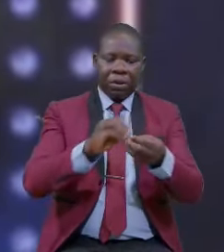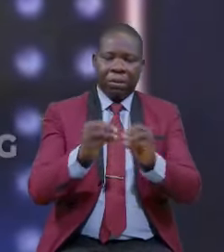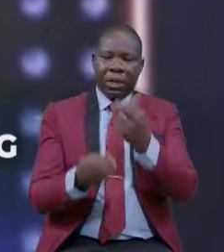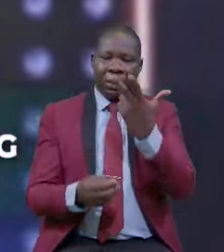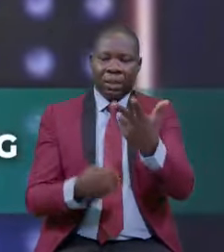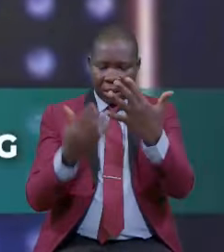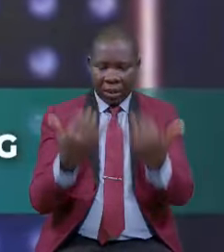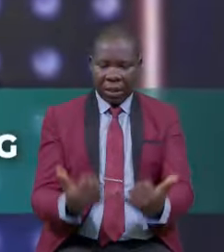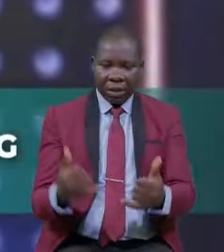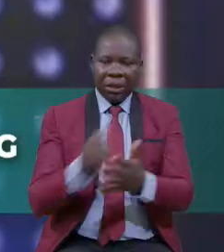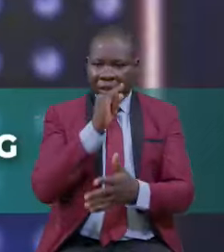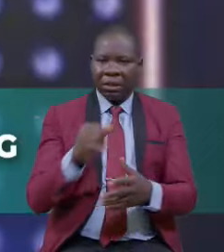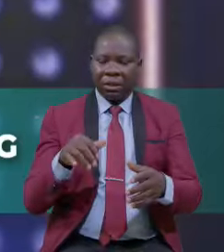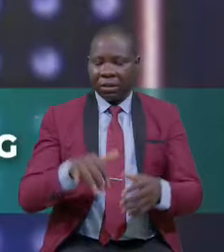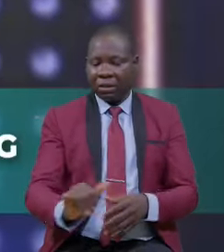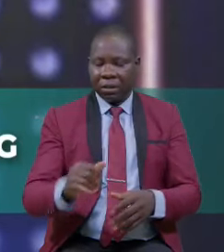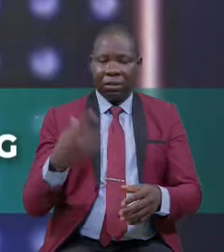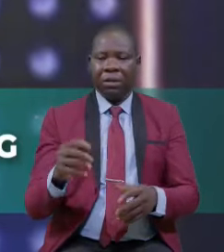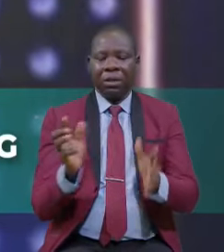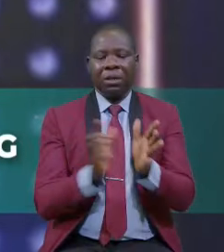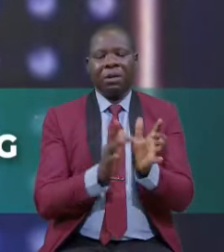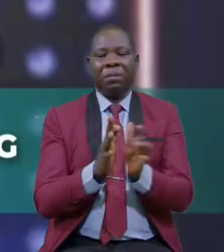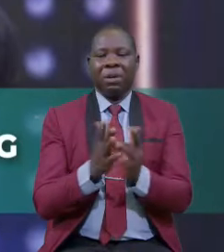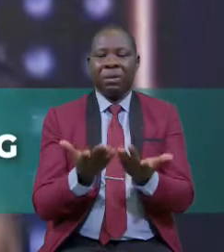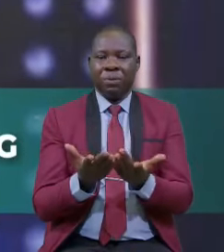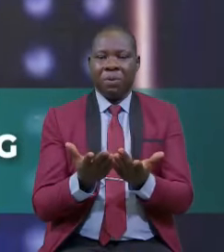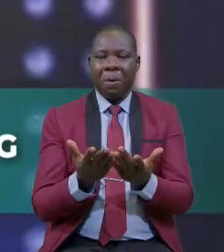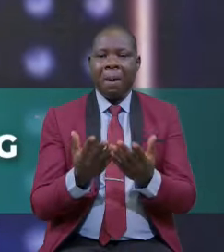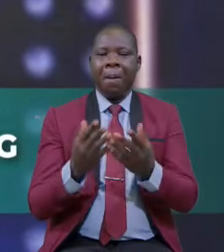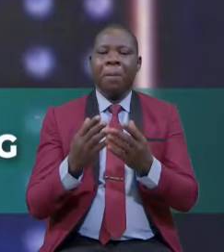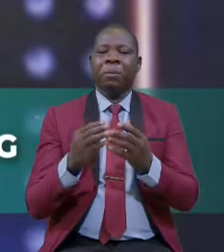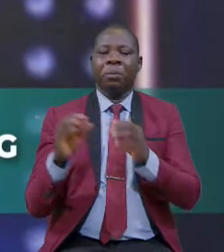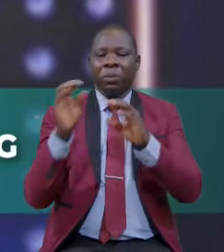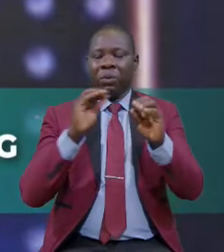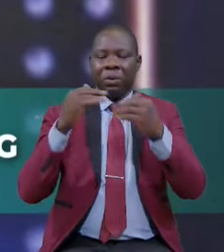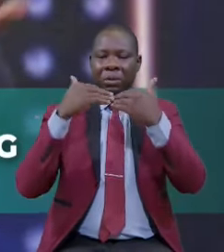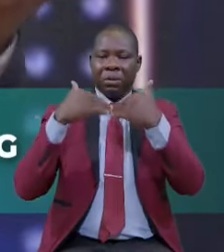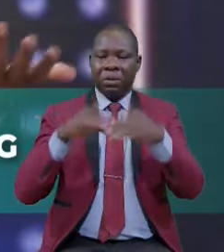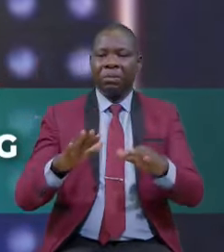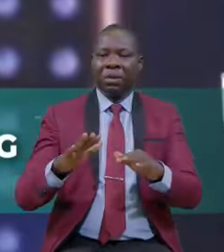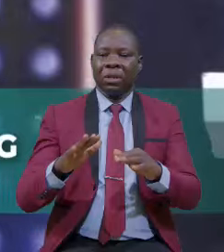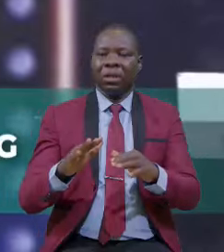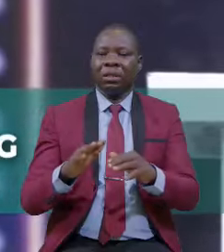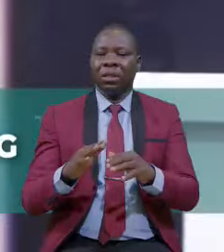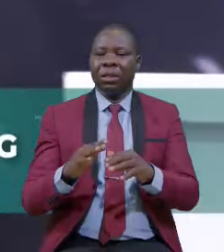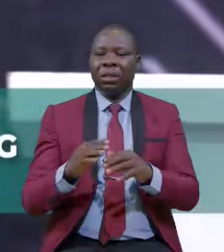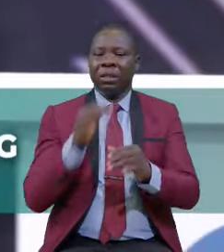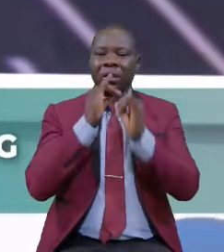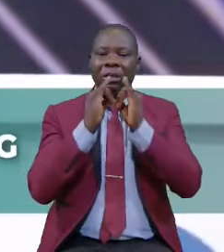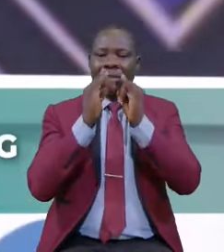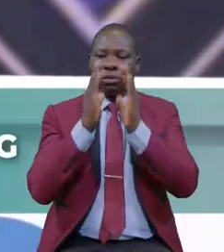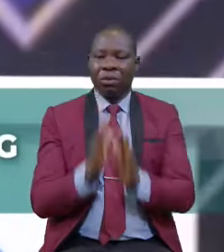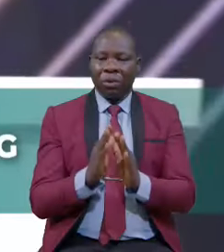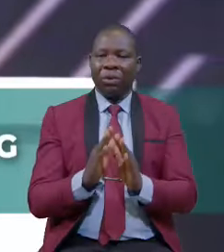boundless instructor, bestowing limitless experiences. That's the Bible. As